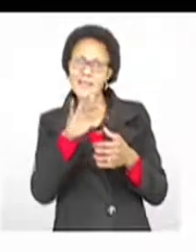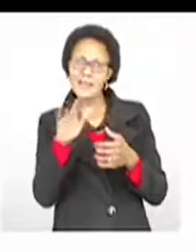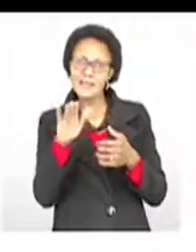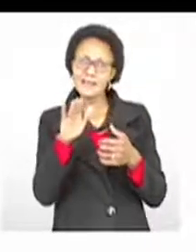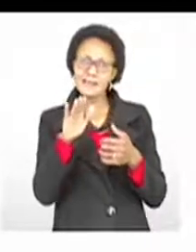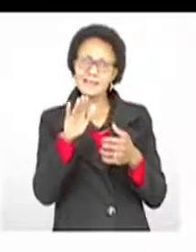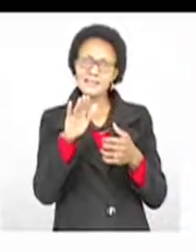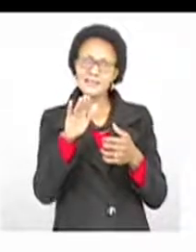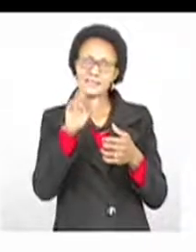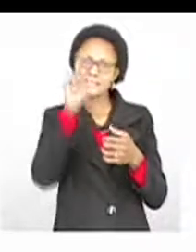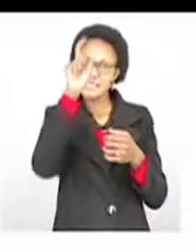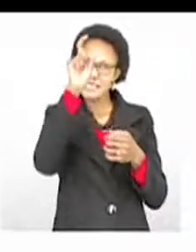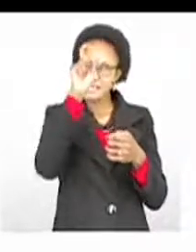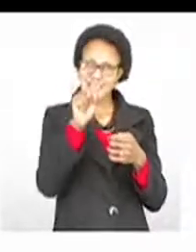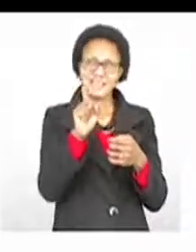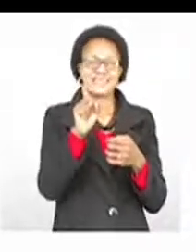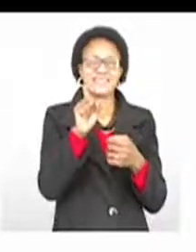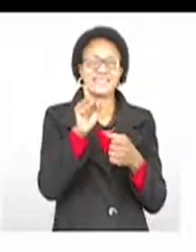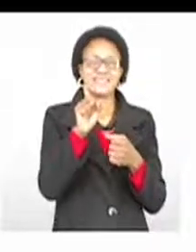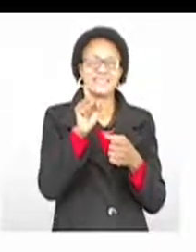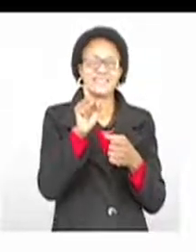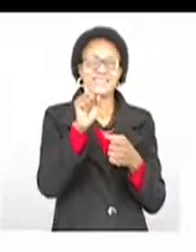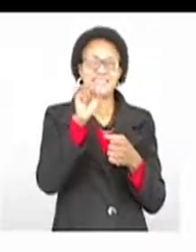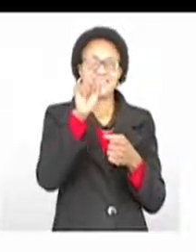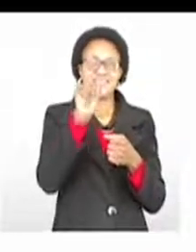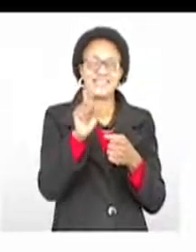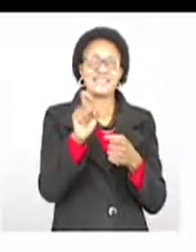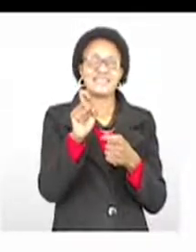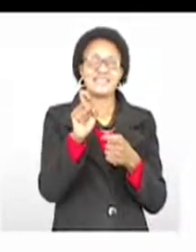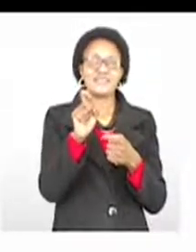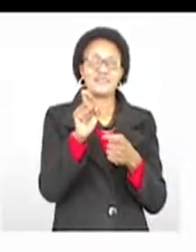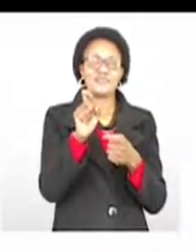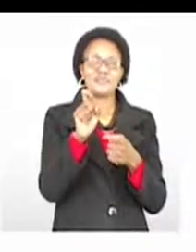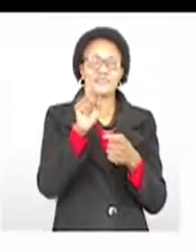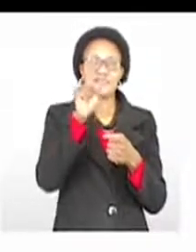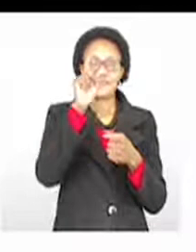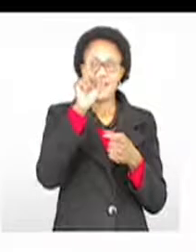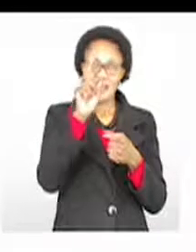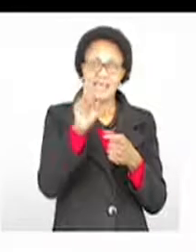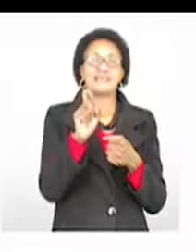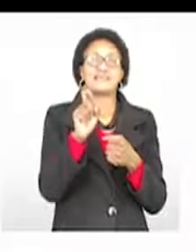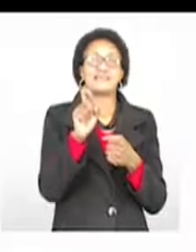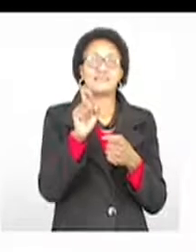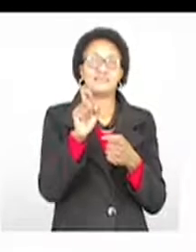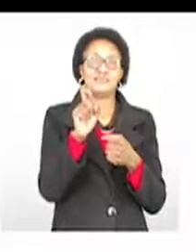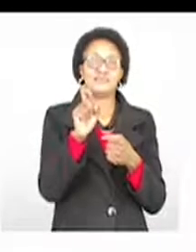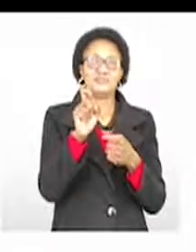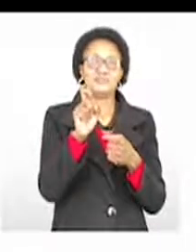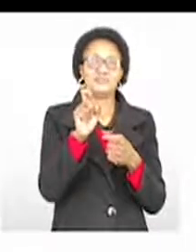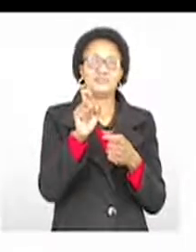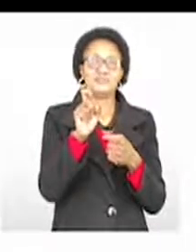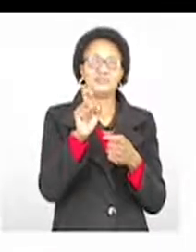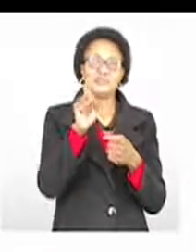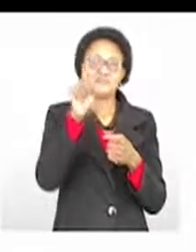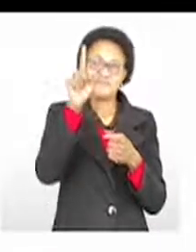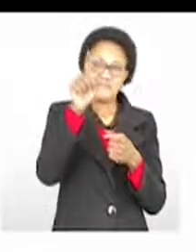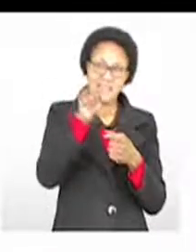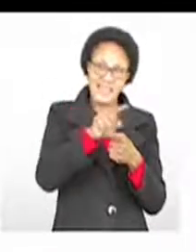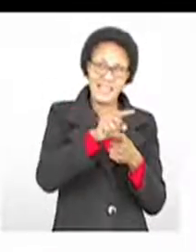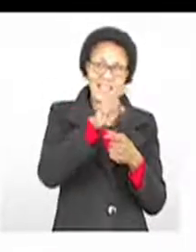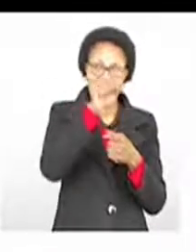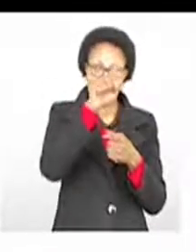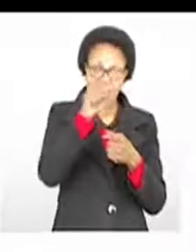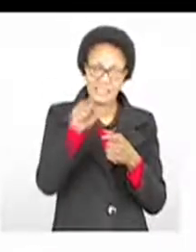is called X, just like X marks the spot. X is